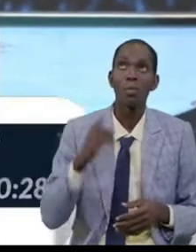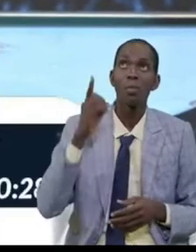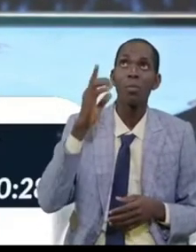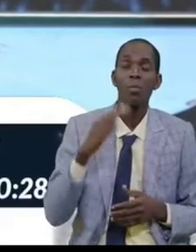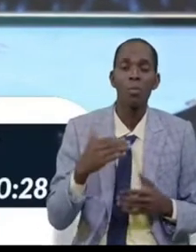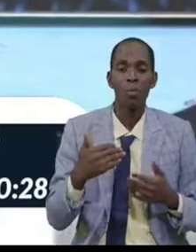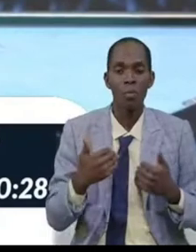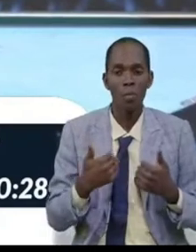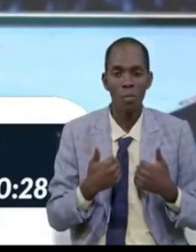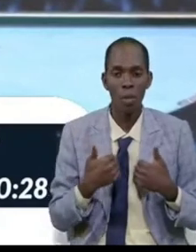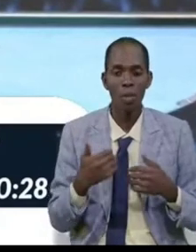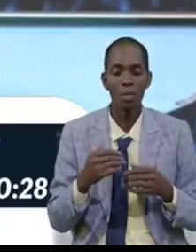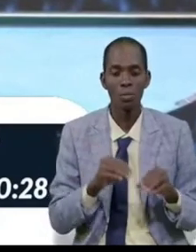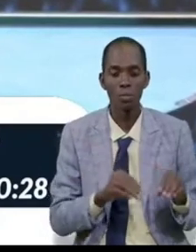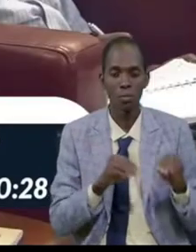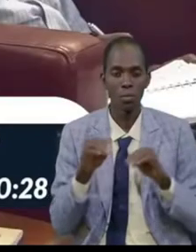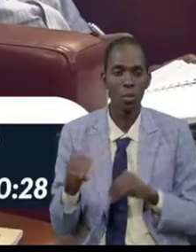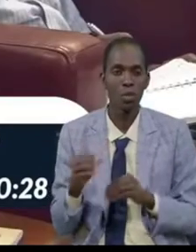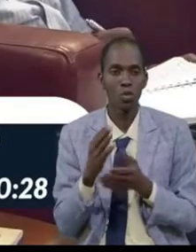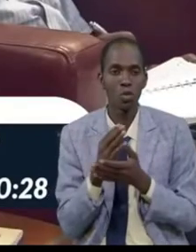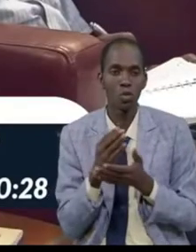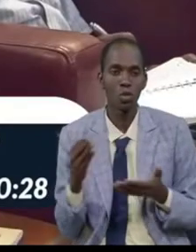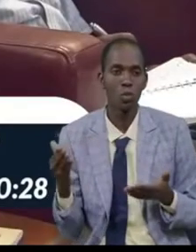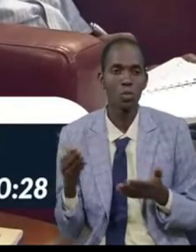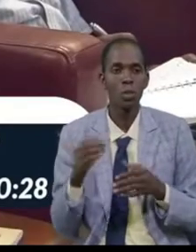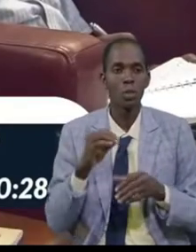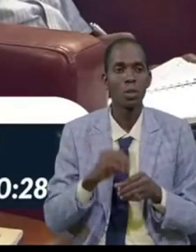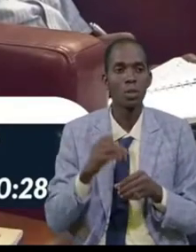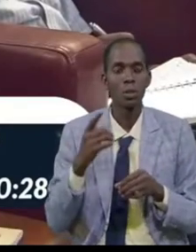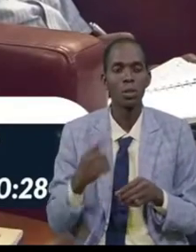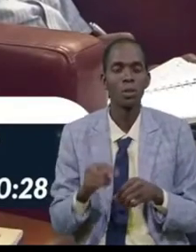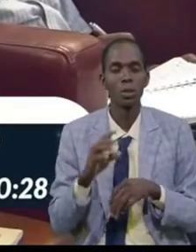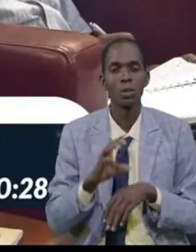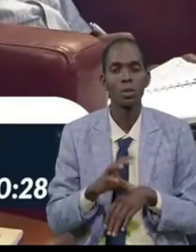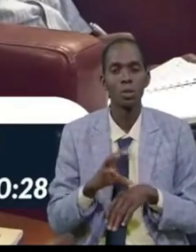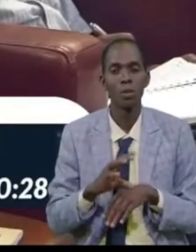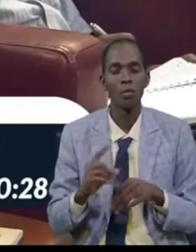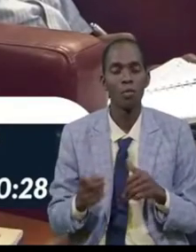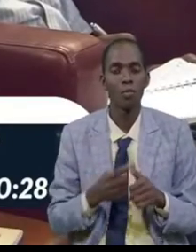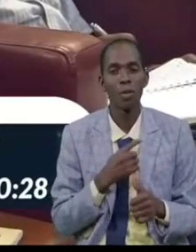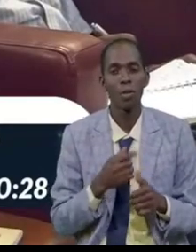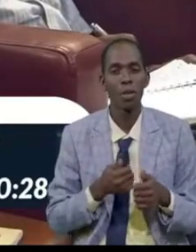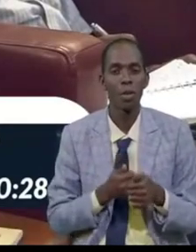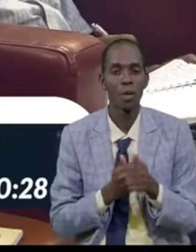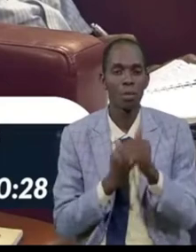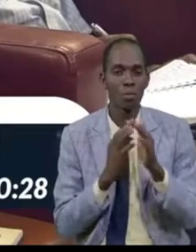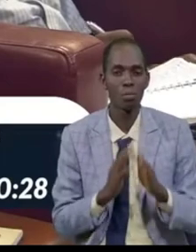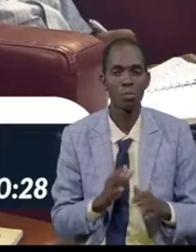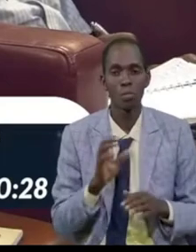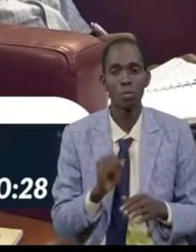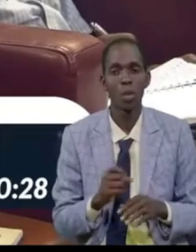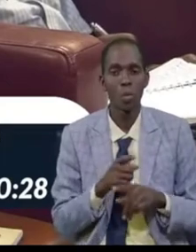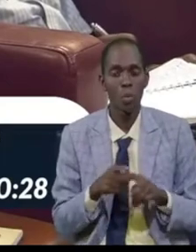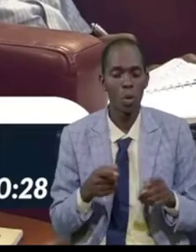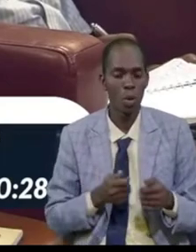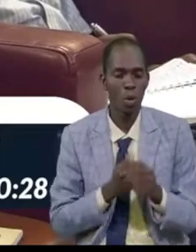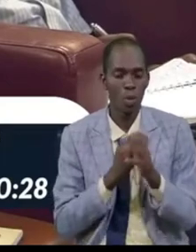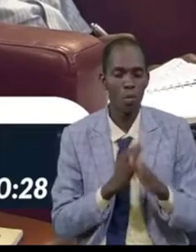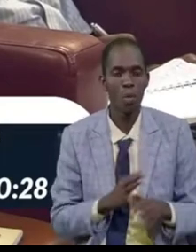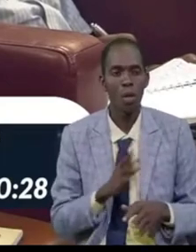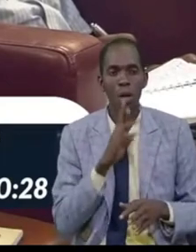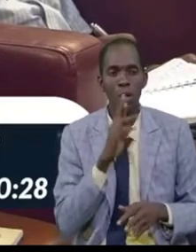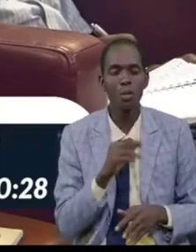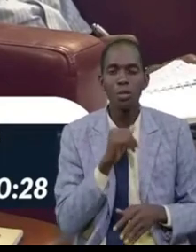has set some in the church. First, apostles, but the apostles are not the